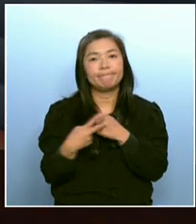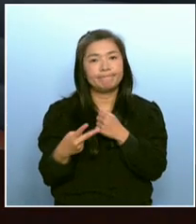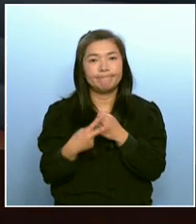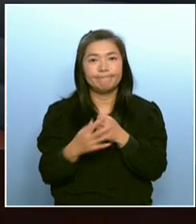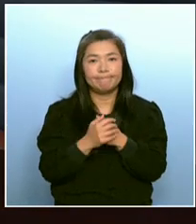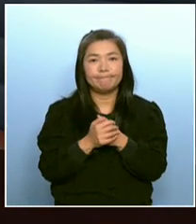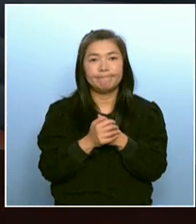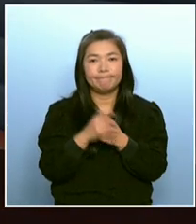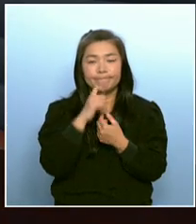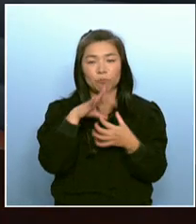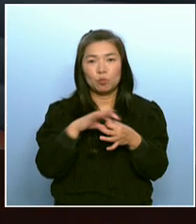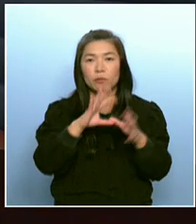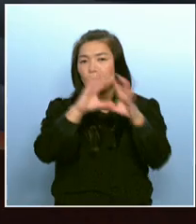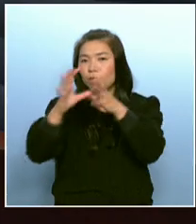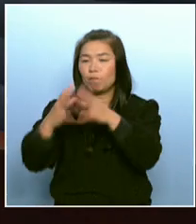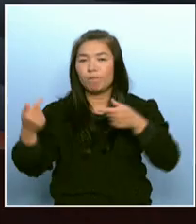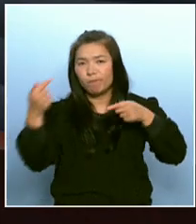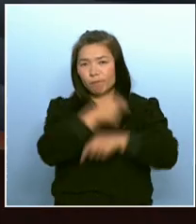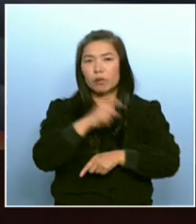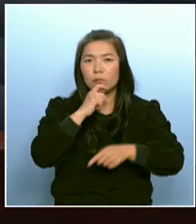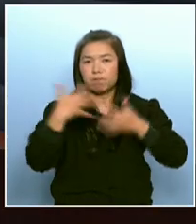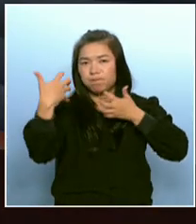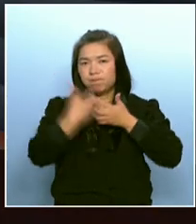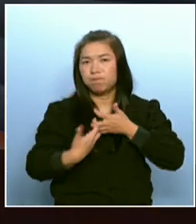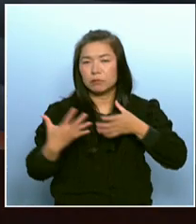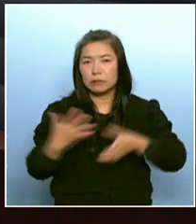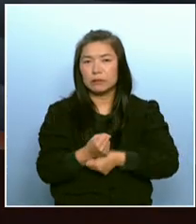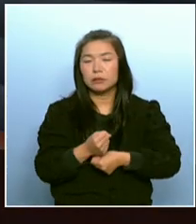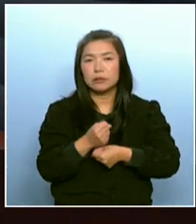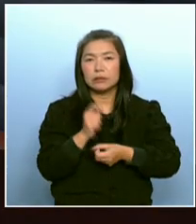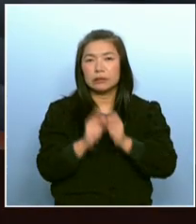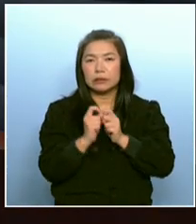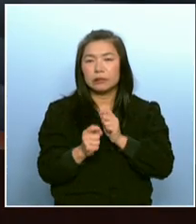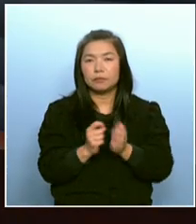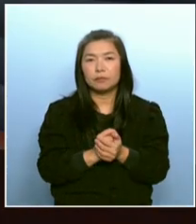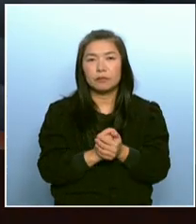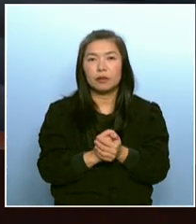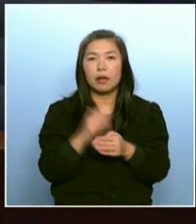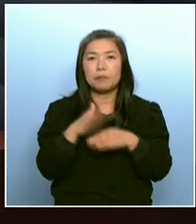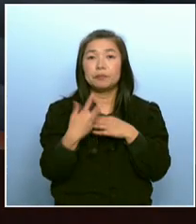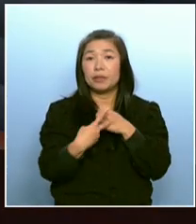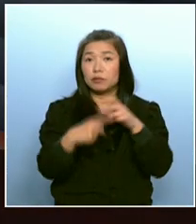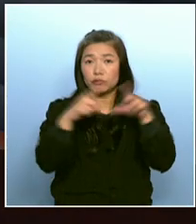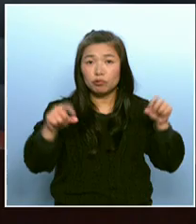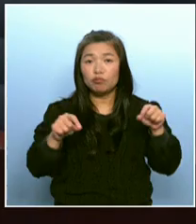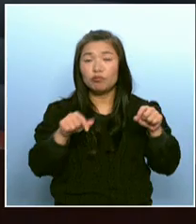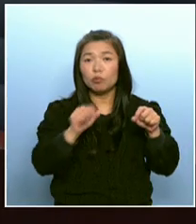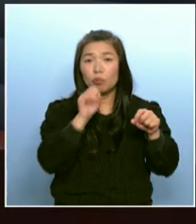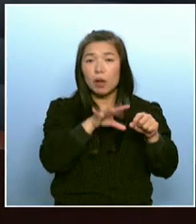KPIs to assess the usage rate? Second, about resource allocation.